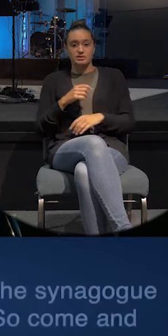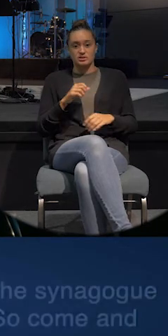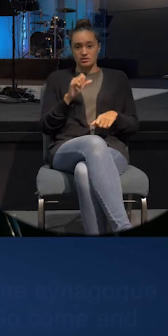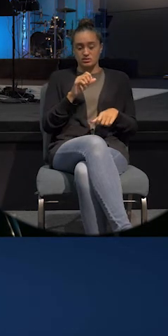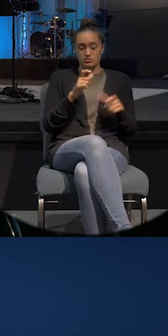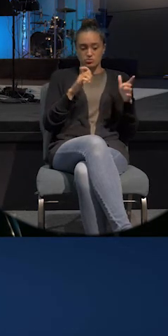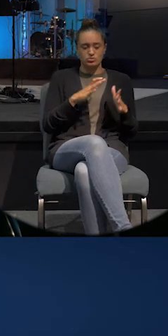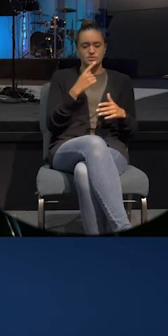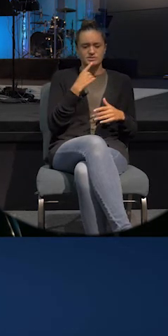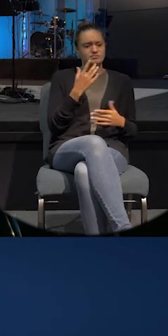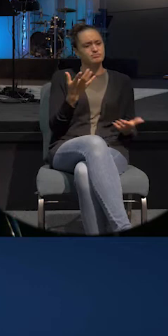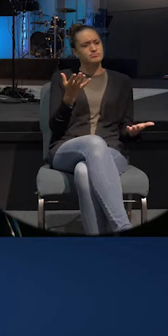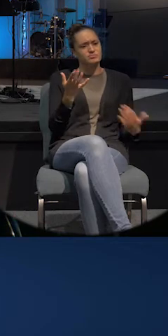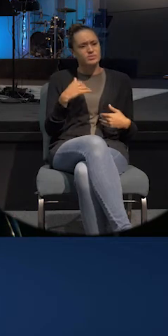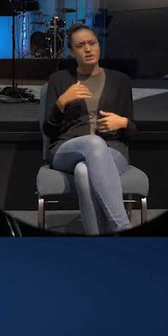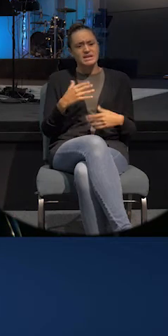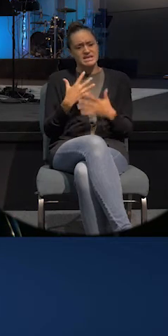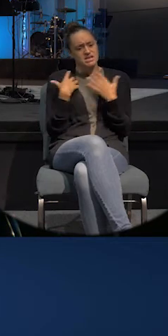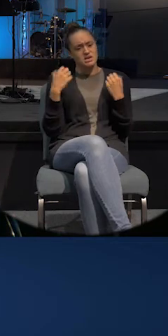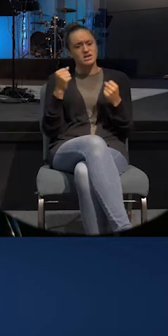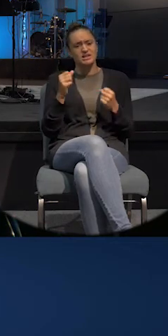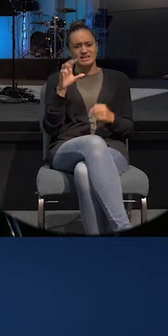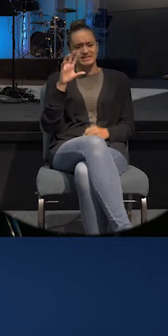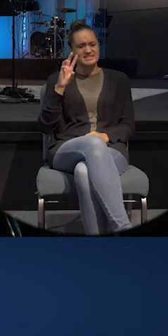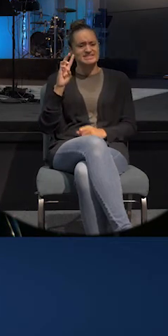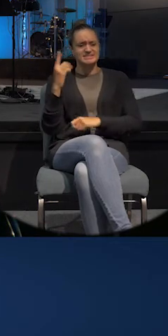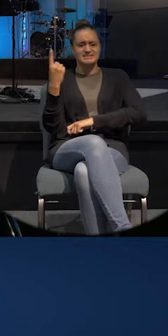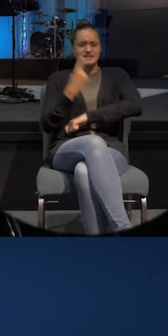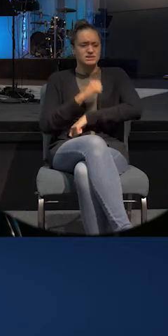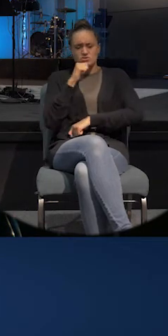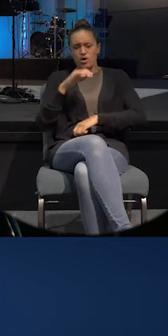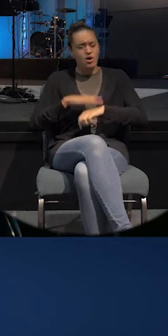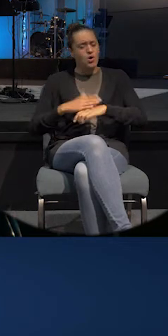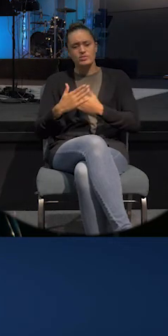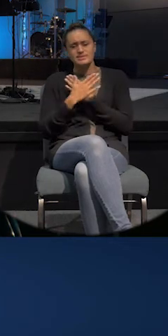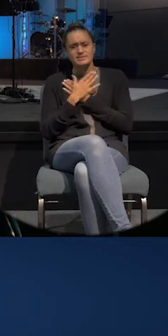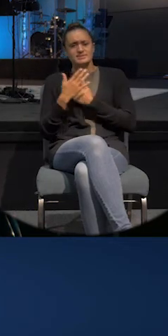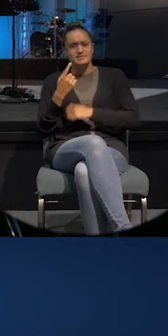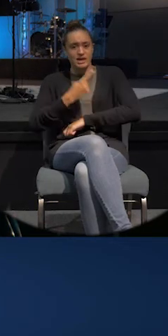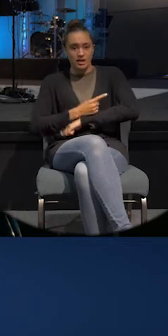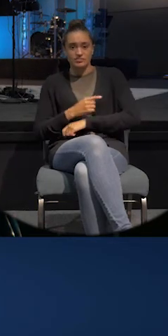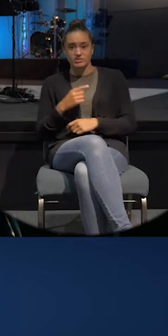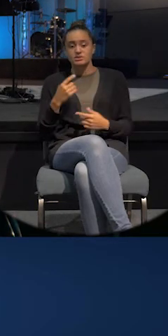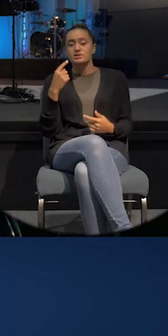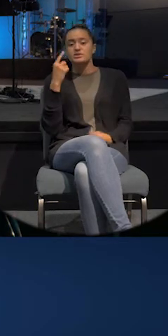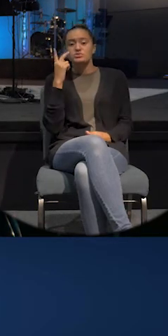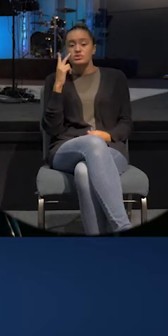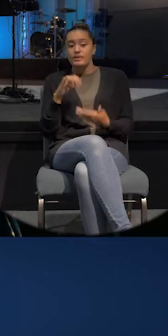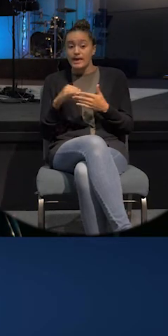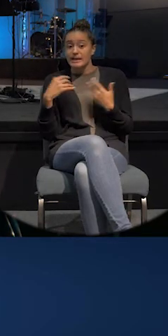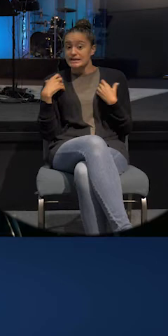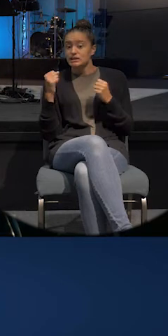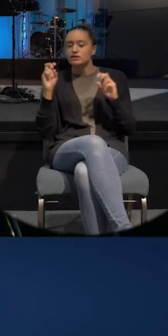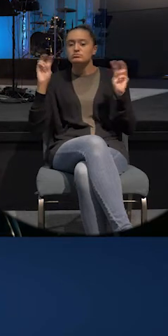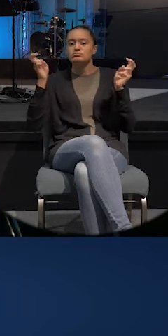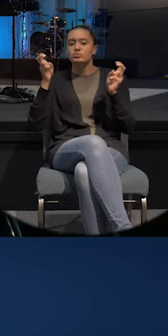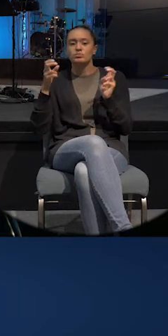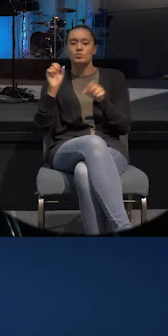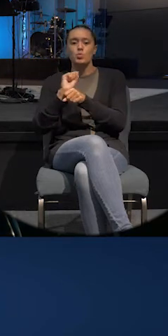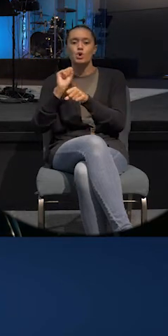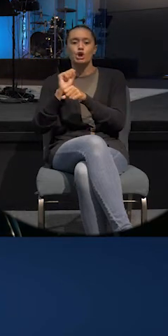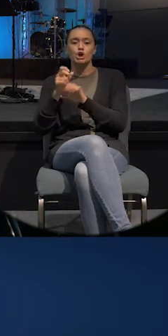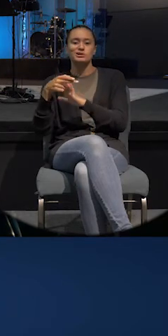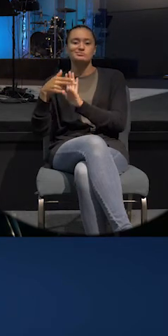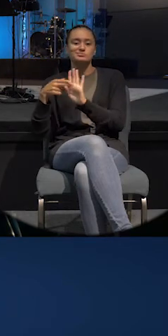so come and be healed on those days, not on the Sabbath." They looked at the healing as an act of work. Now you need to